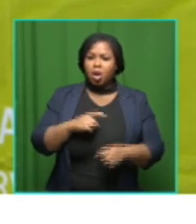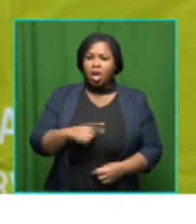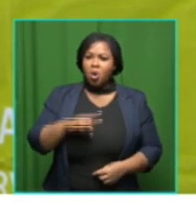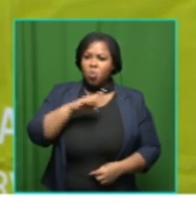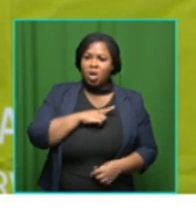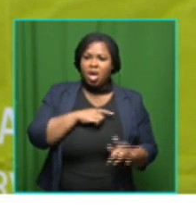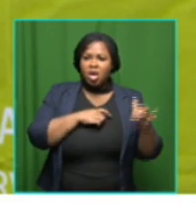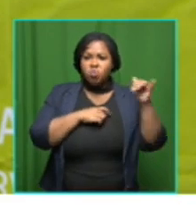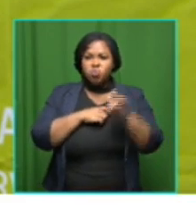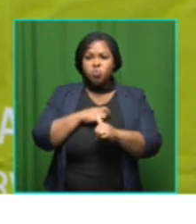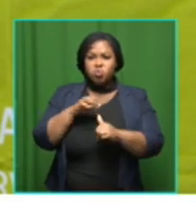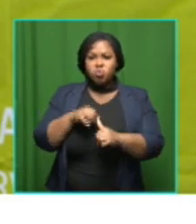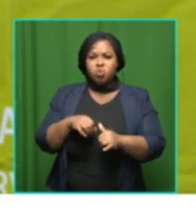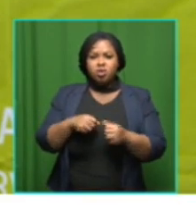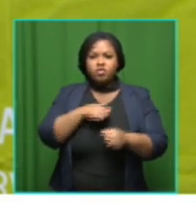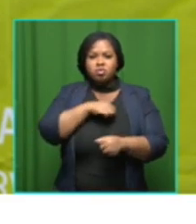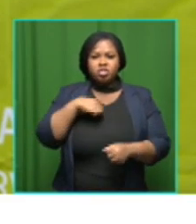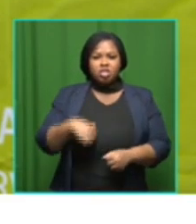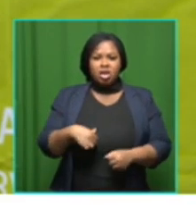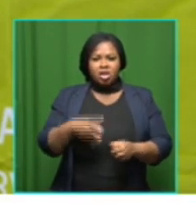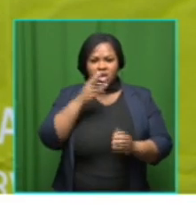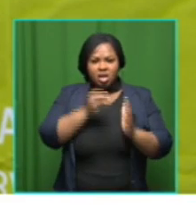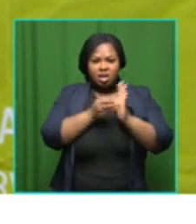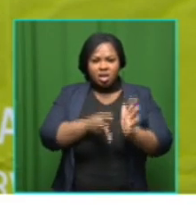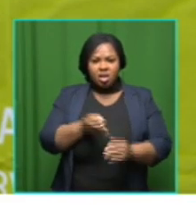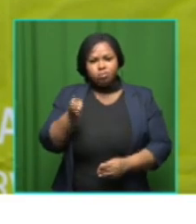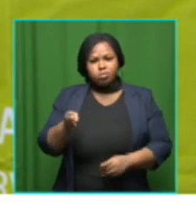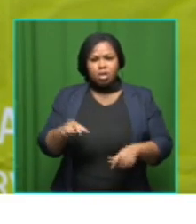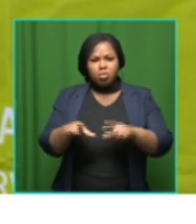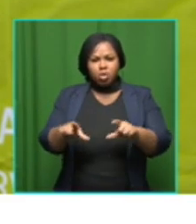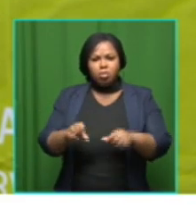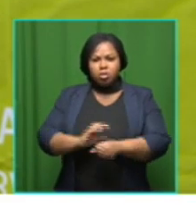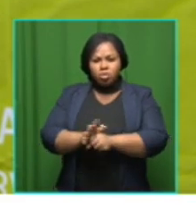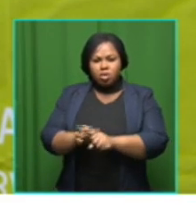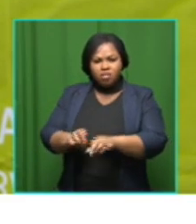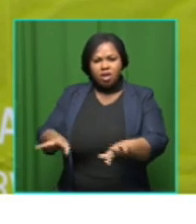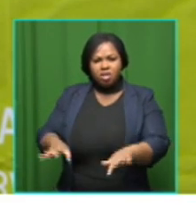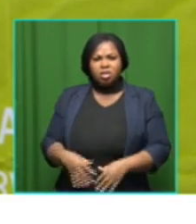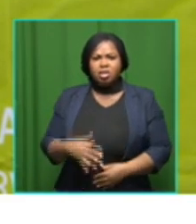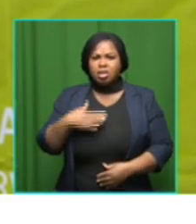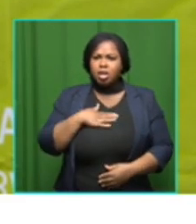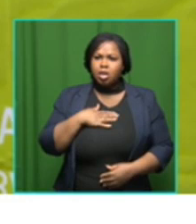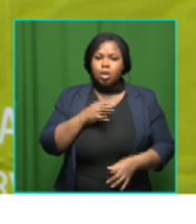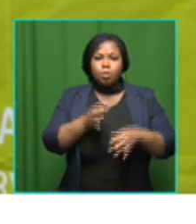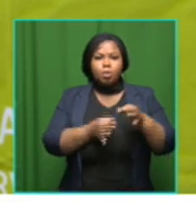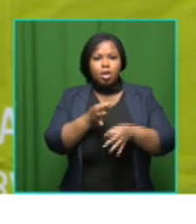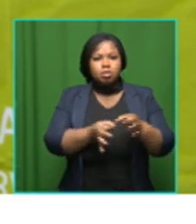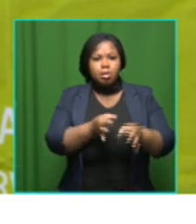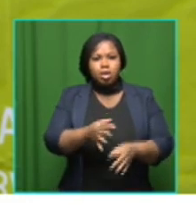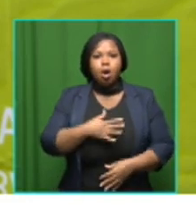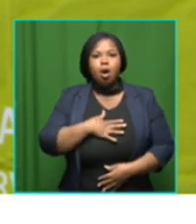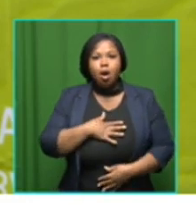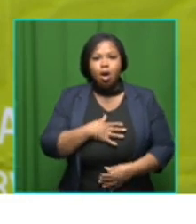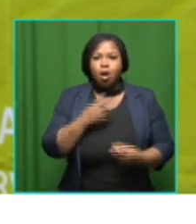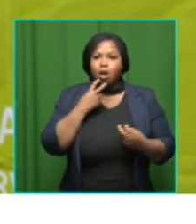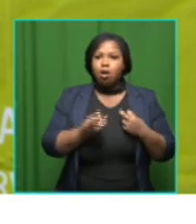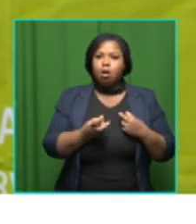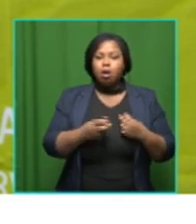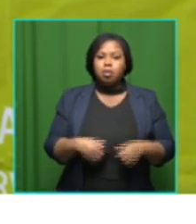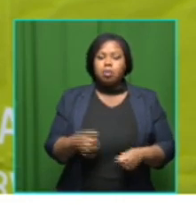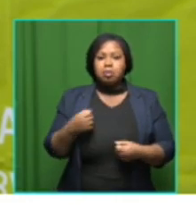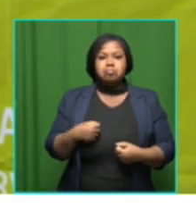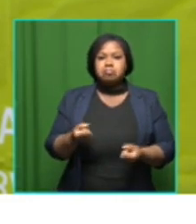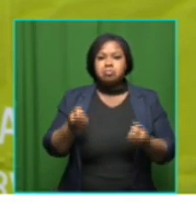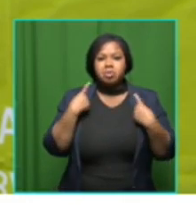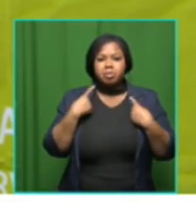bringing coronavirus to Limpopo. When we sat down and we explained, everybody, no. We actually didn't understand it like that. Now we are